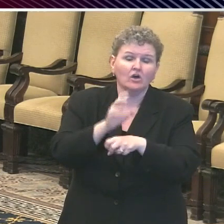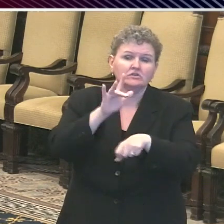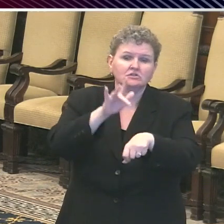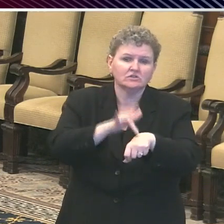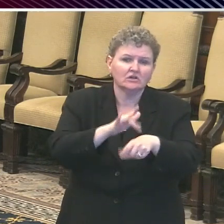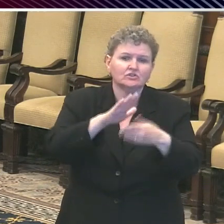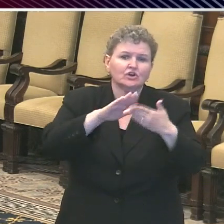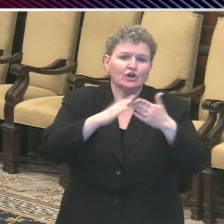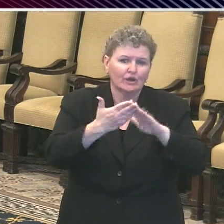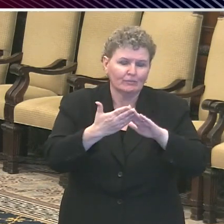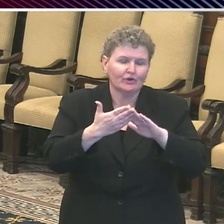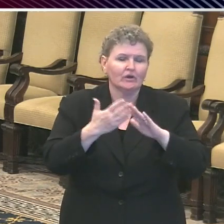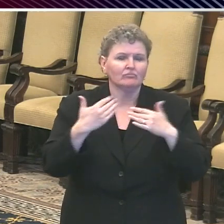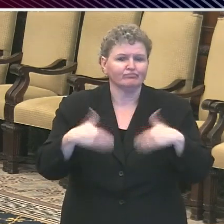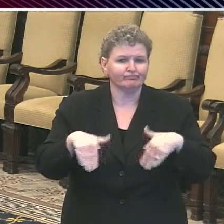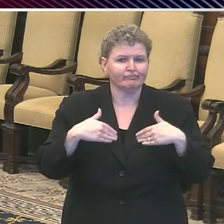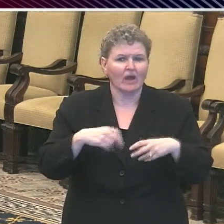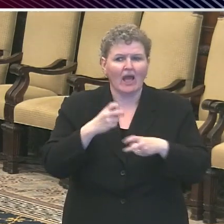Thank you.